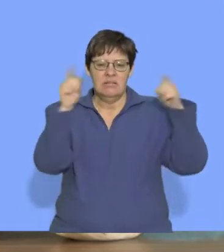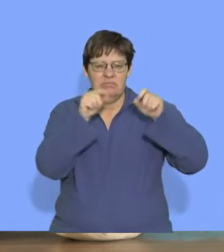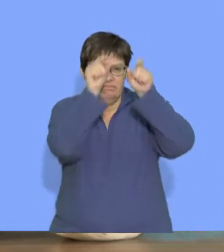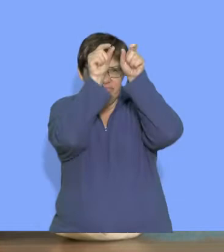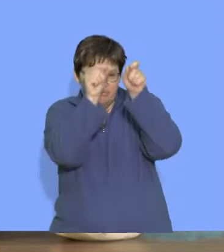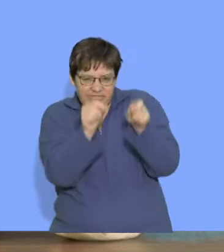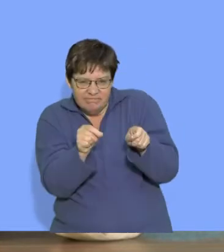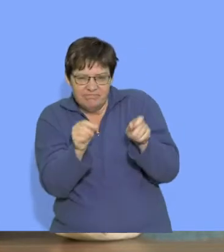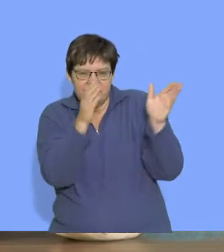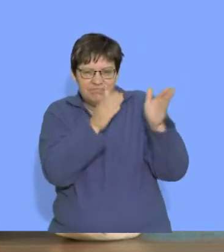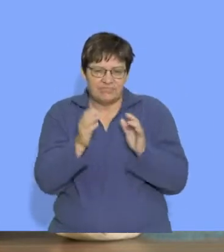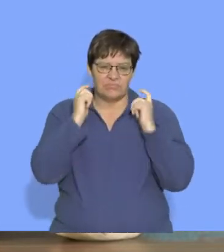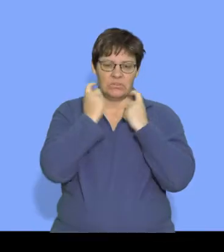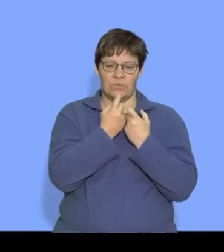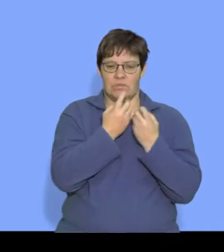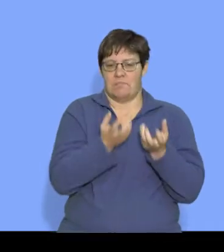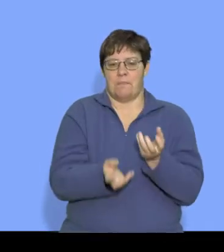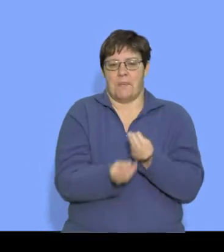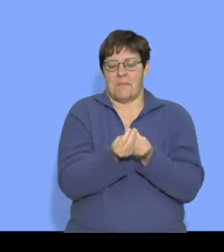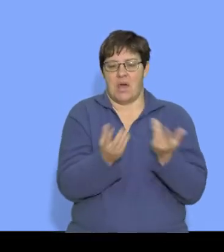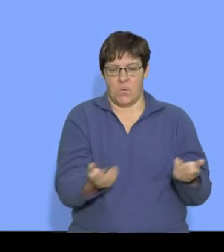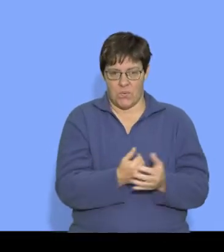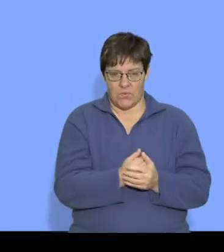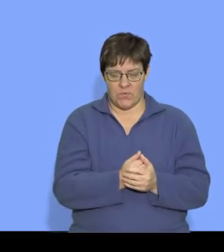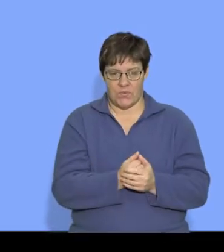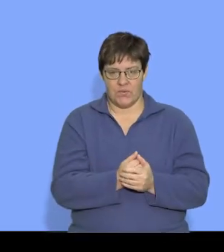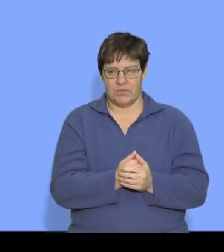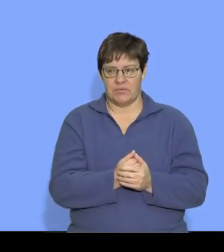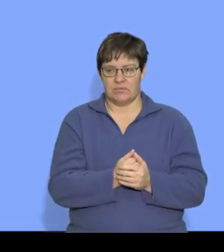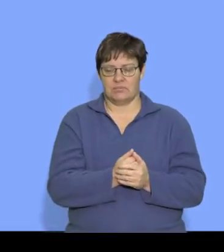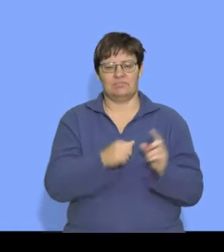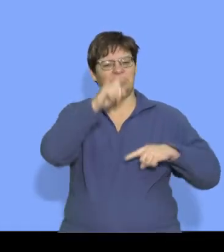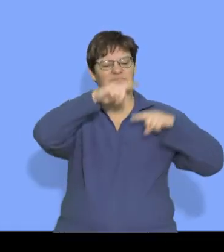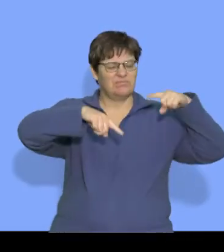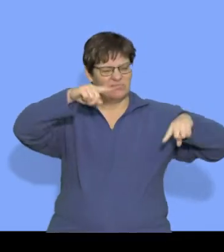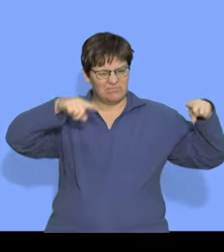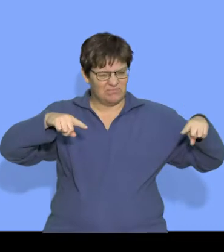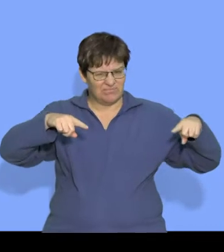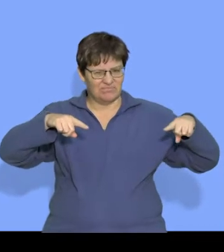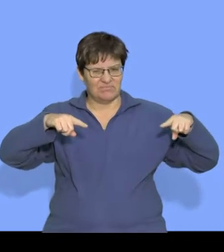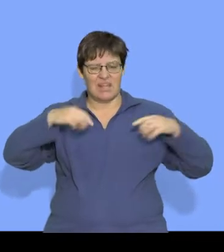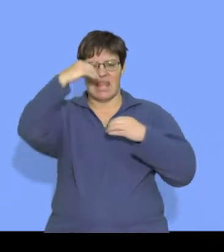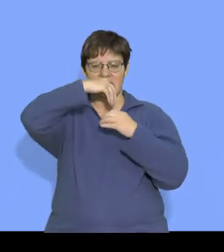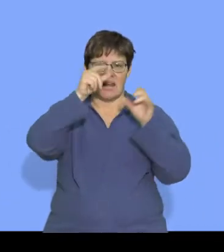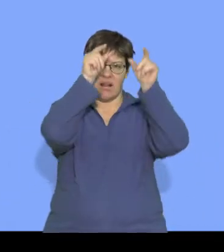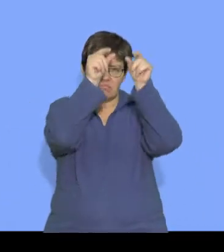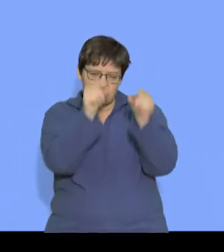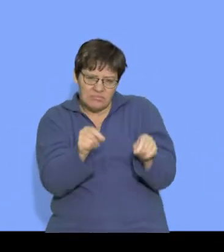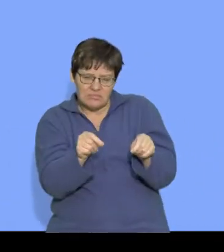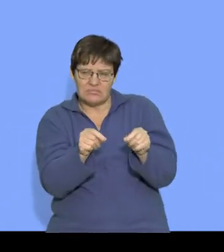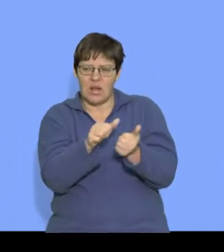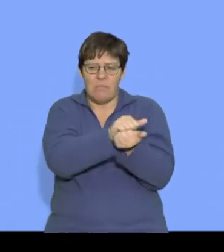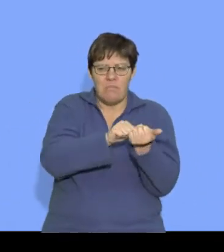the arrangement of teeth on the jaws. We're going to look at the different types of teeth in terms of the incisors, canines,